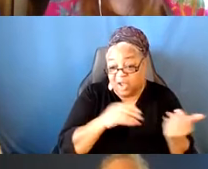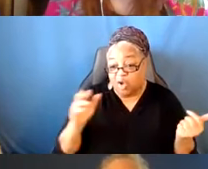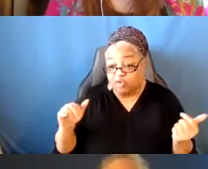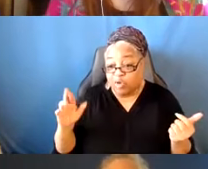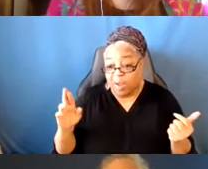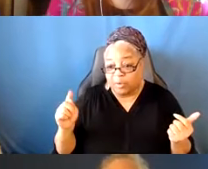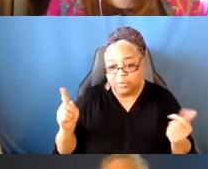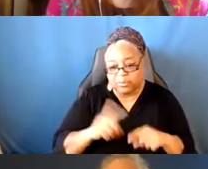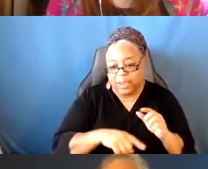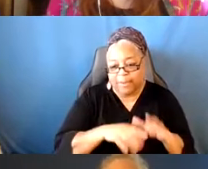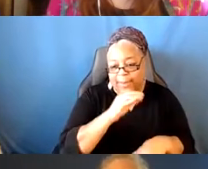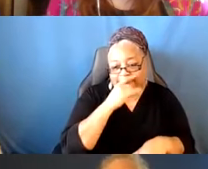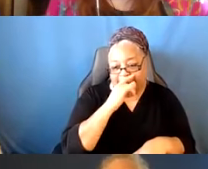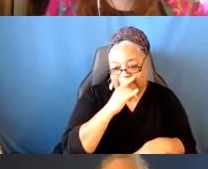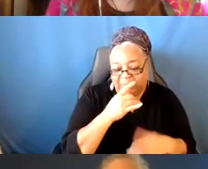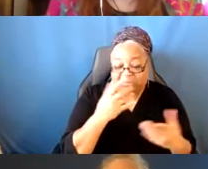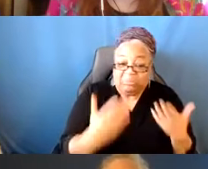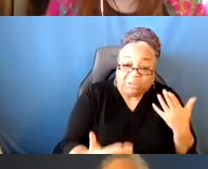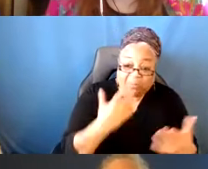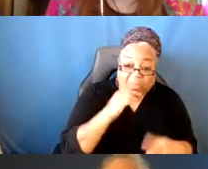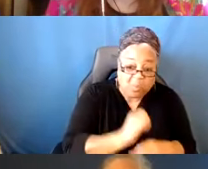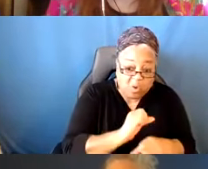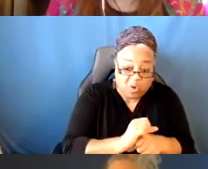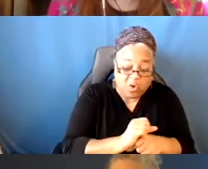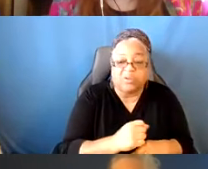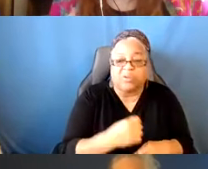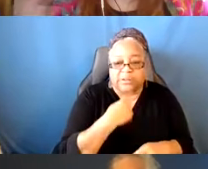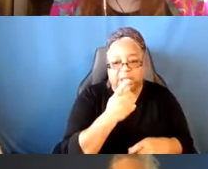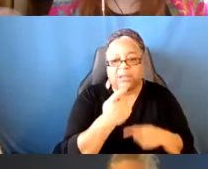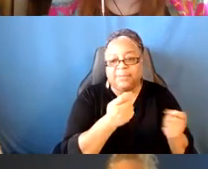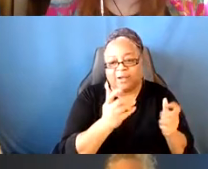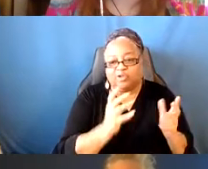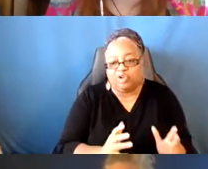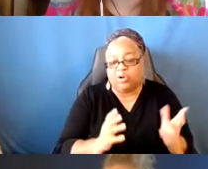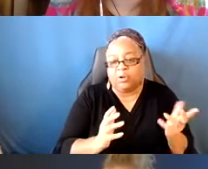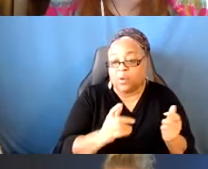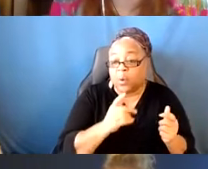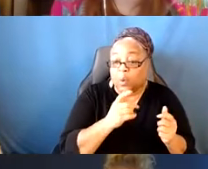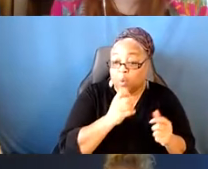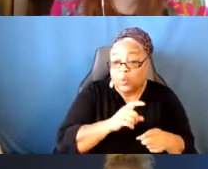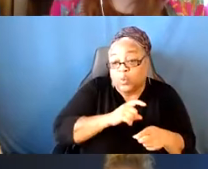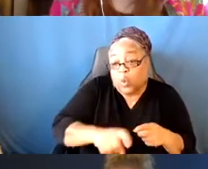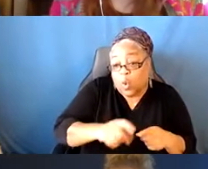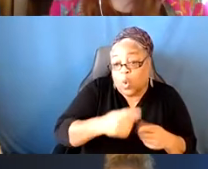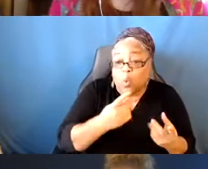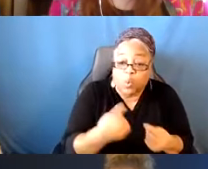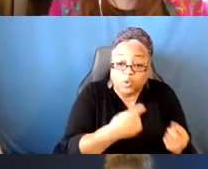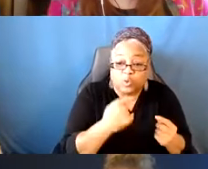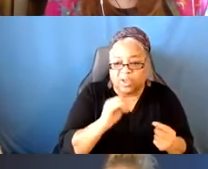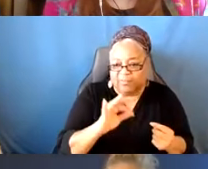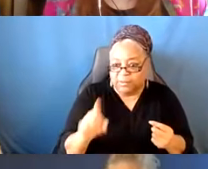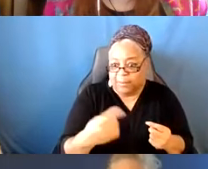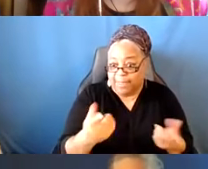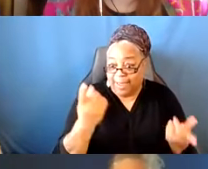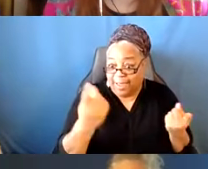kid. Maybe at work, she tells her manager who to call or what to do if something goes wrong.